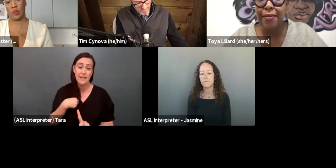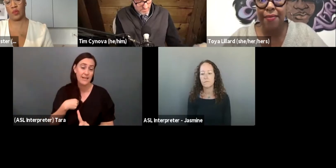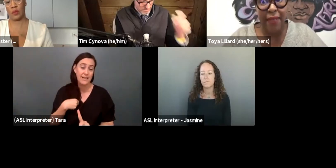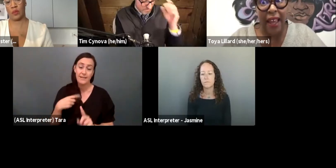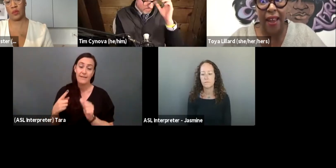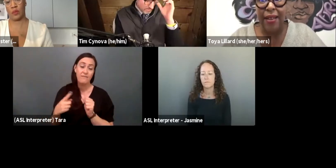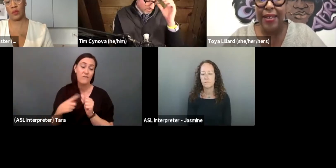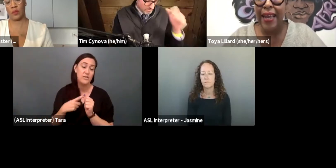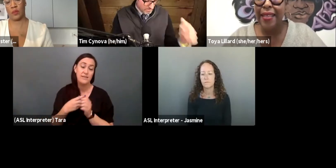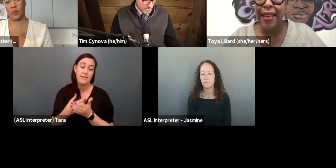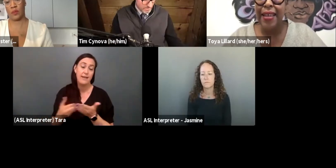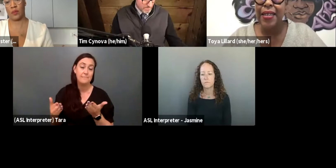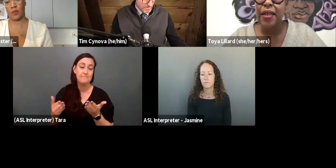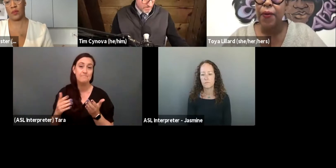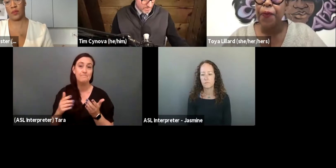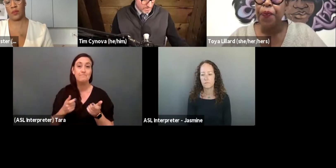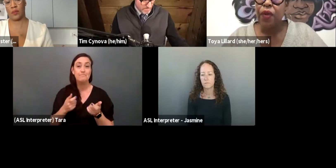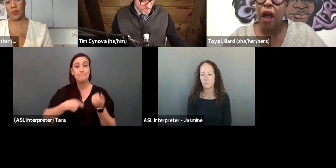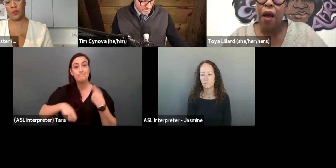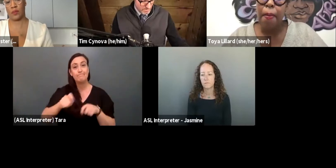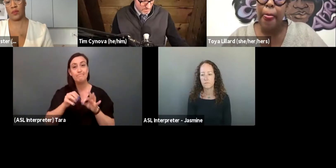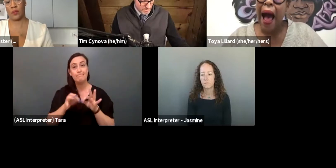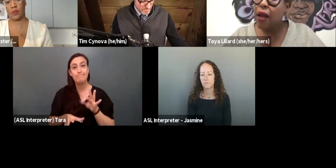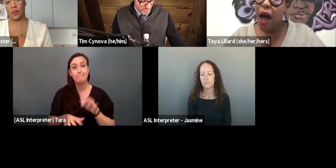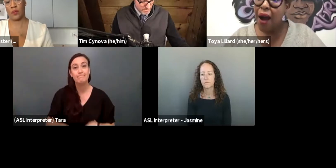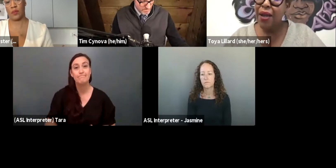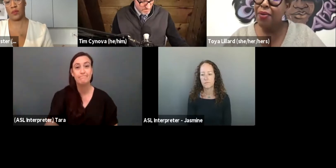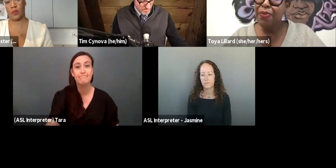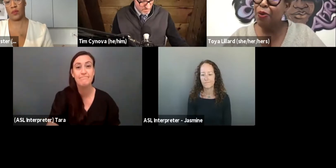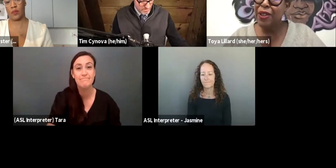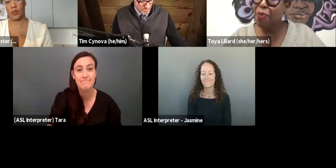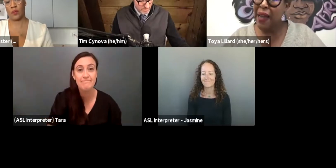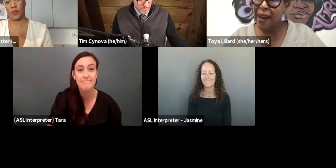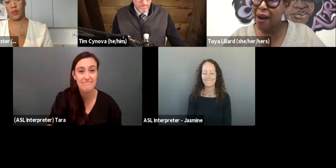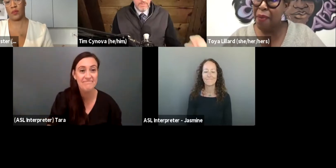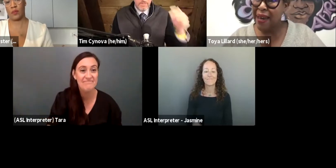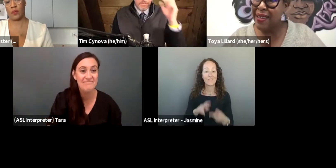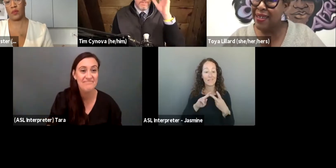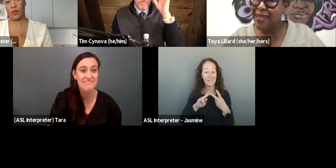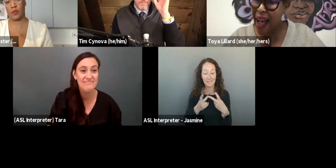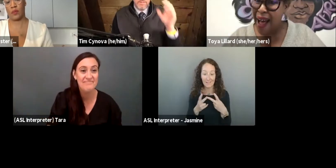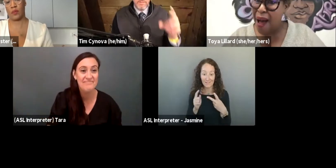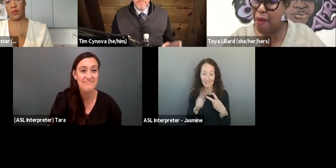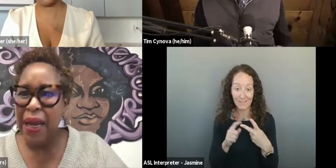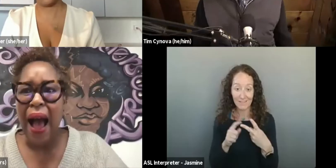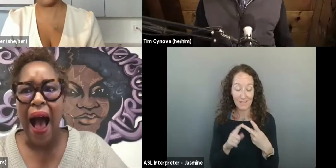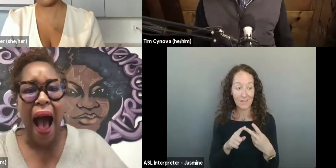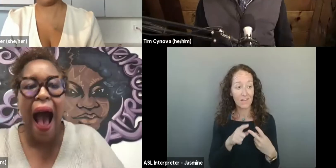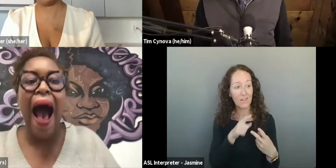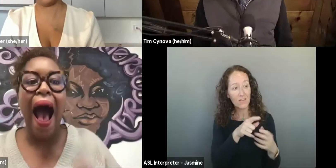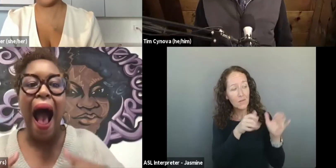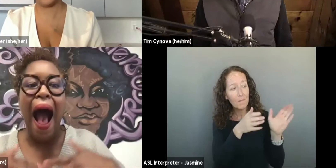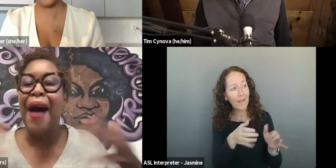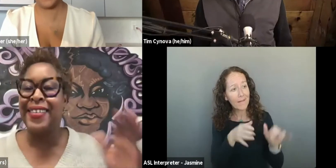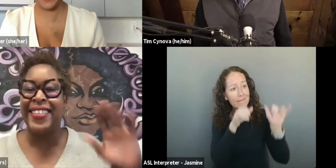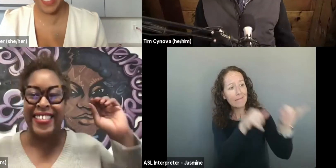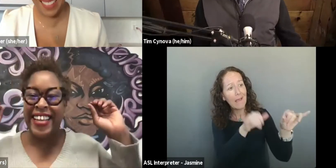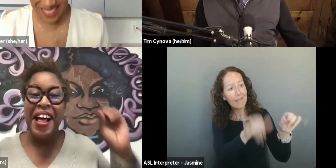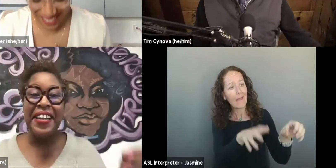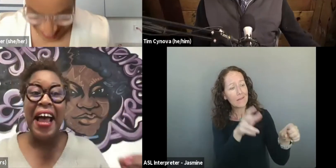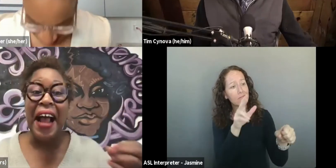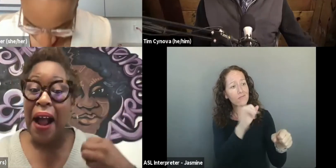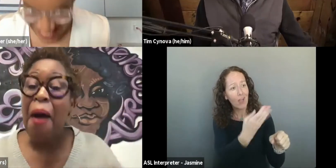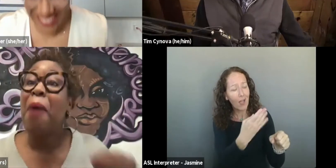first thing. The second thing is, how long were you planning on being at this job? I mean, I'm